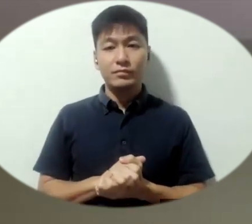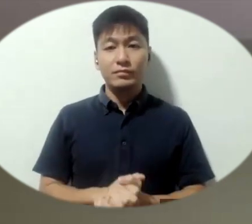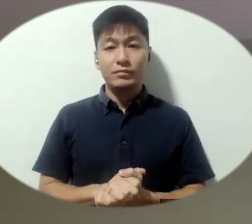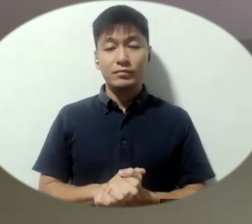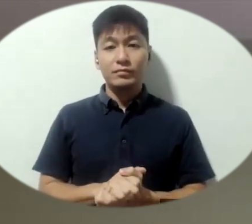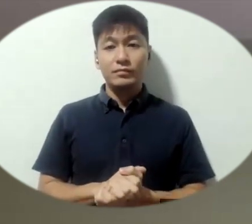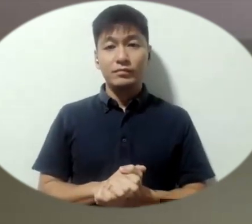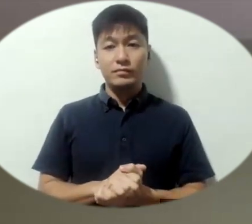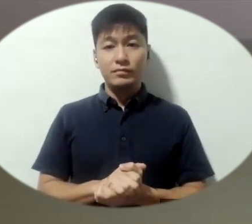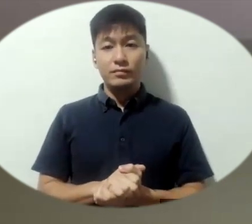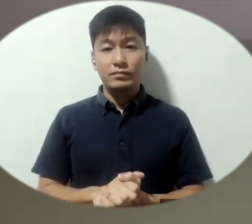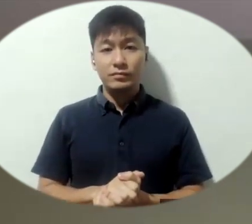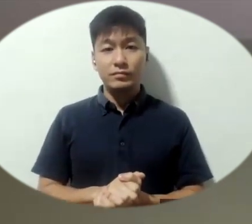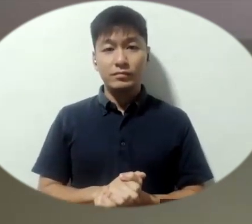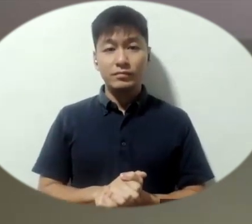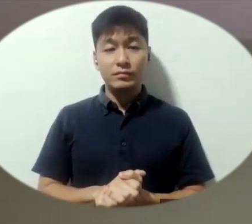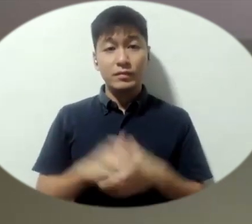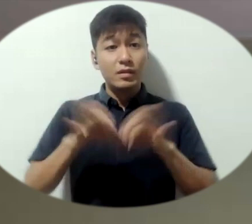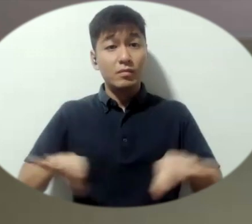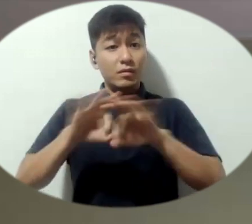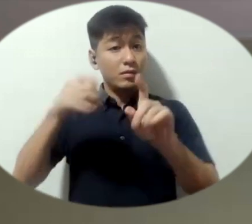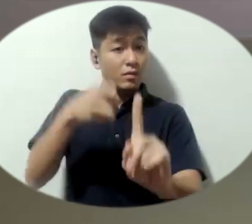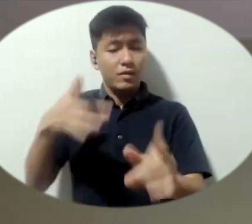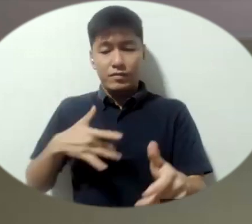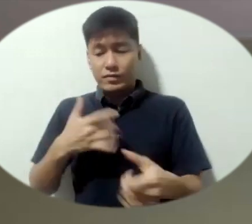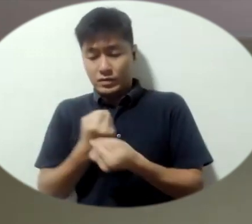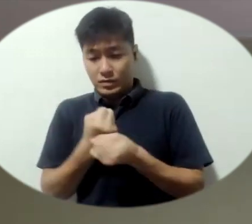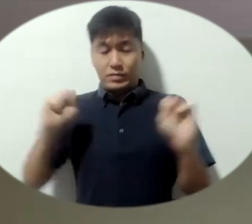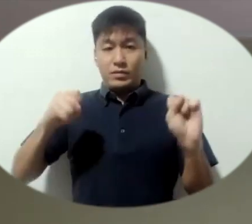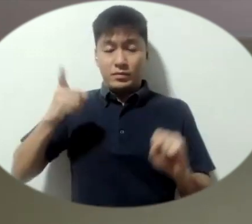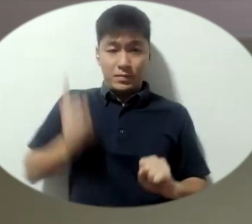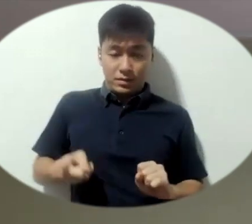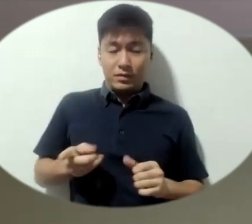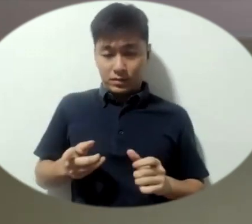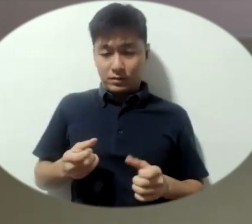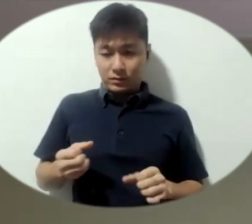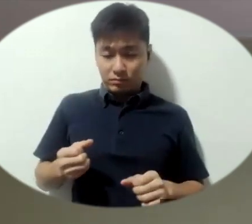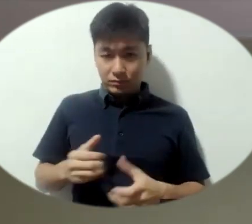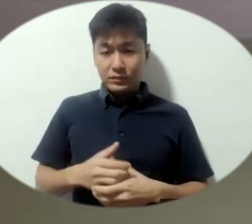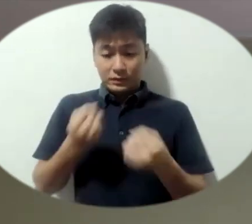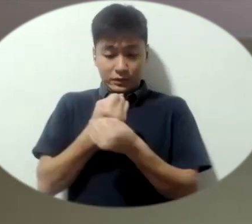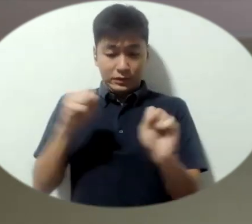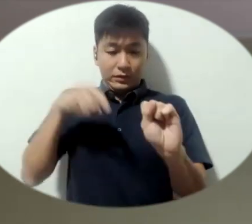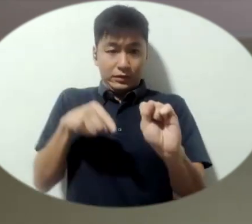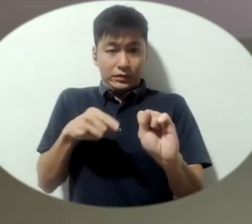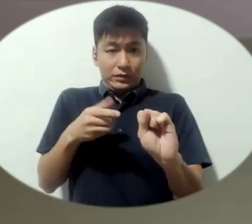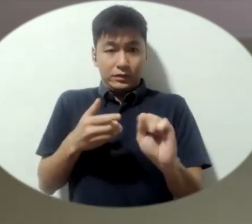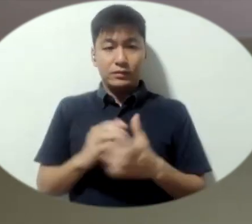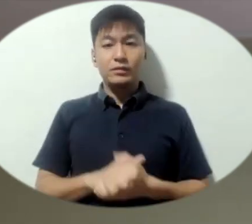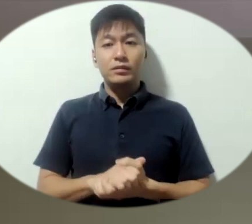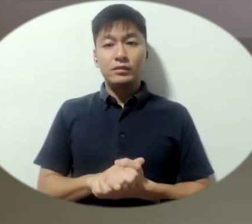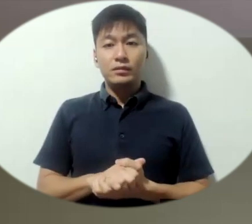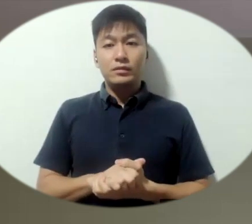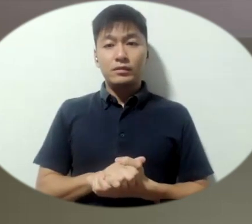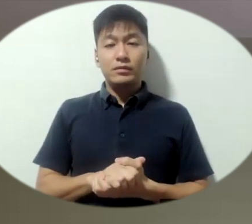lines you talked about is this feeling of safety. And it's not just the safety that we think about, the feeling of being safe for the person living with dementia, but also for us